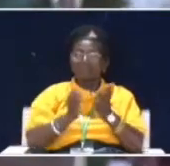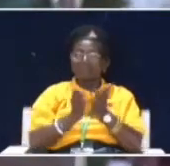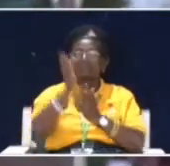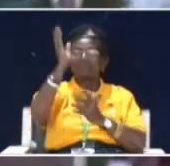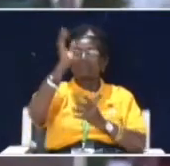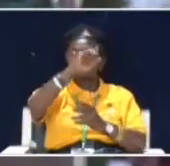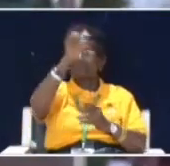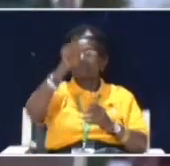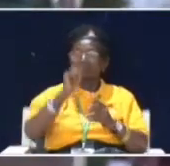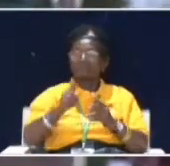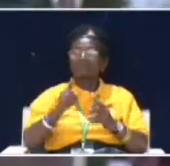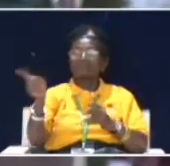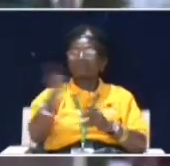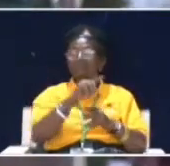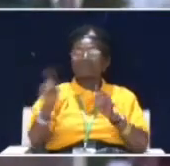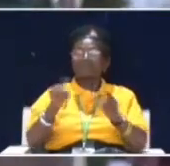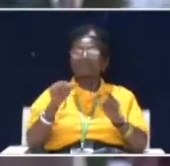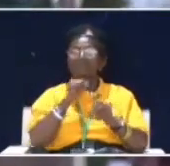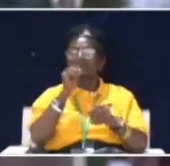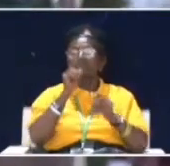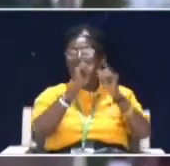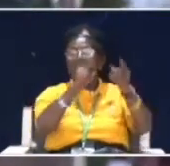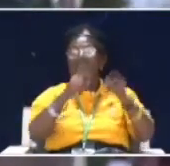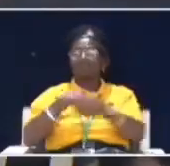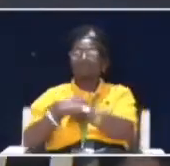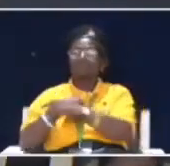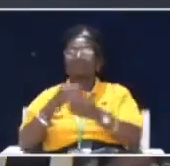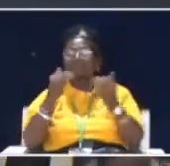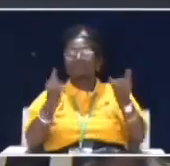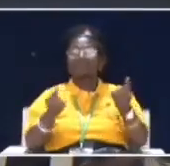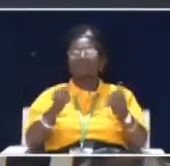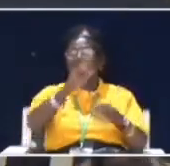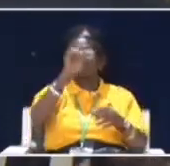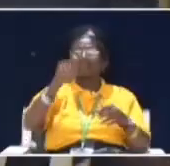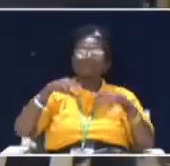Tony. You didn't answer me now. Oh, down this is you. Yes,